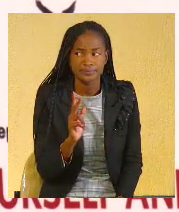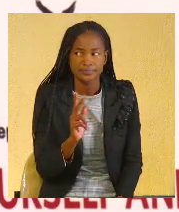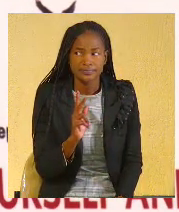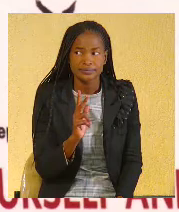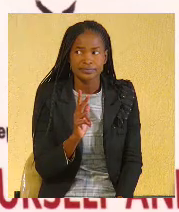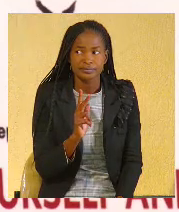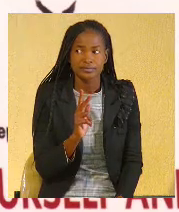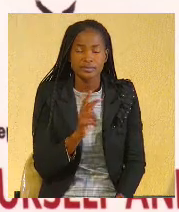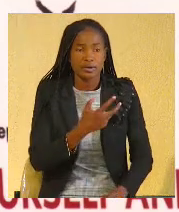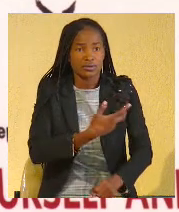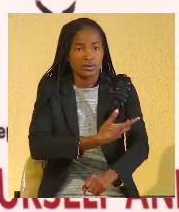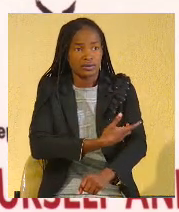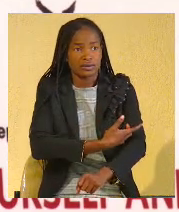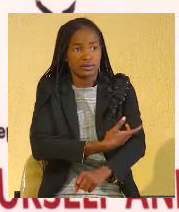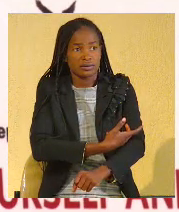will be tested.